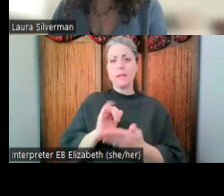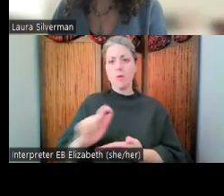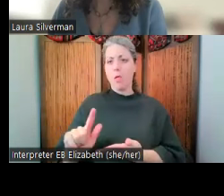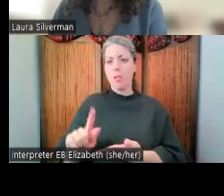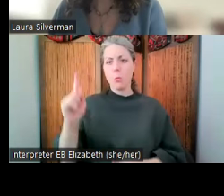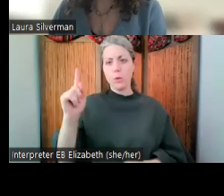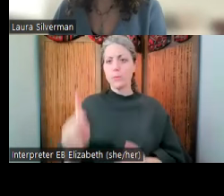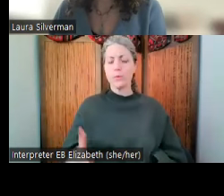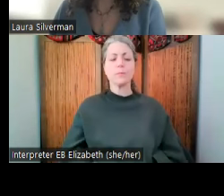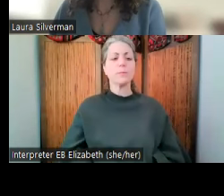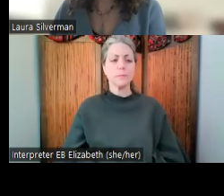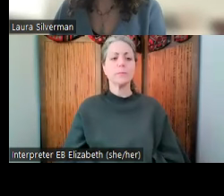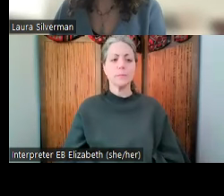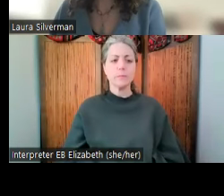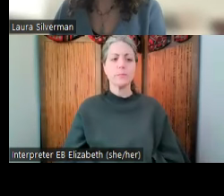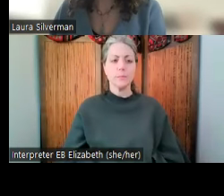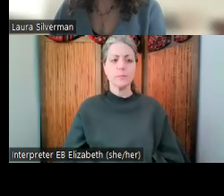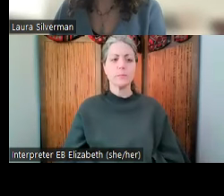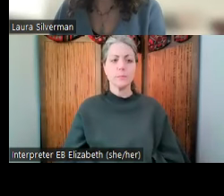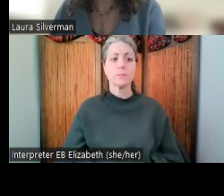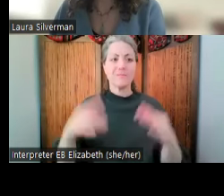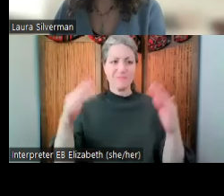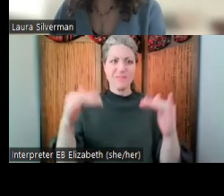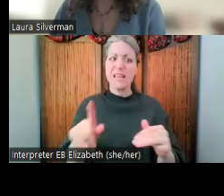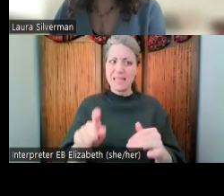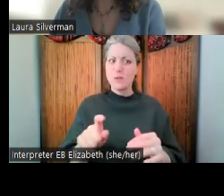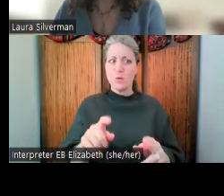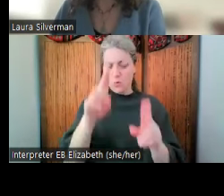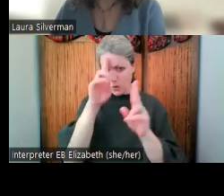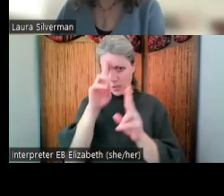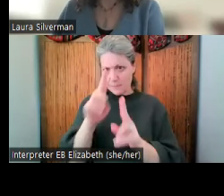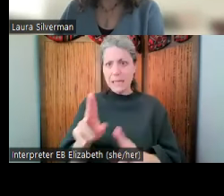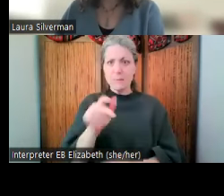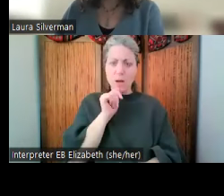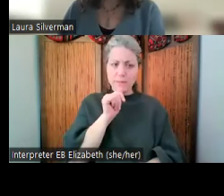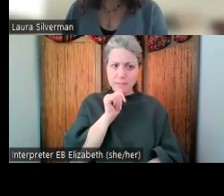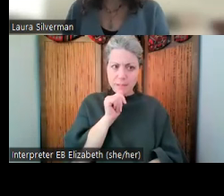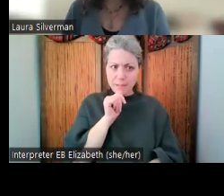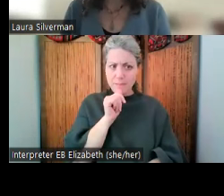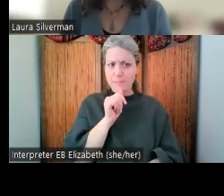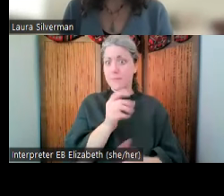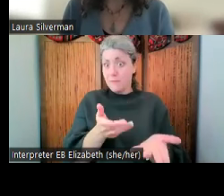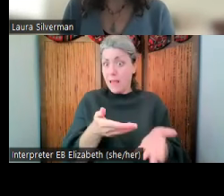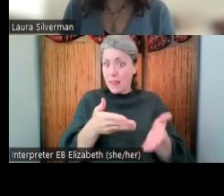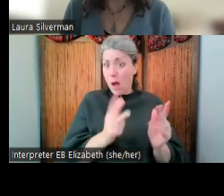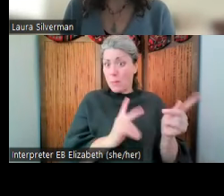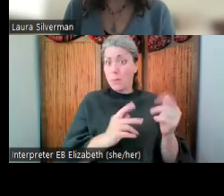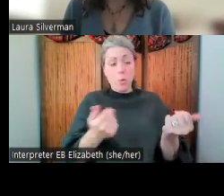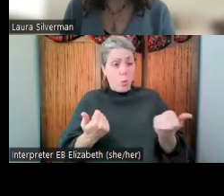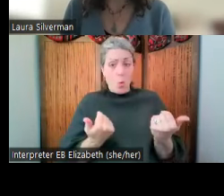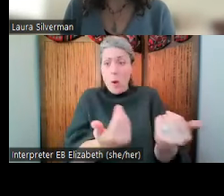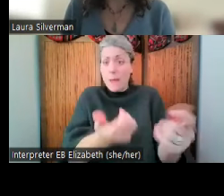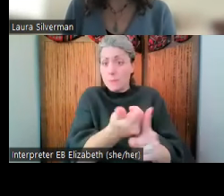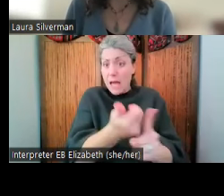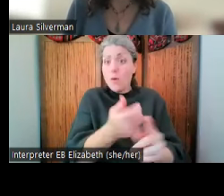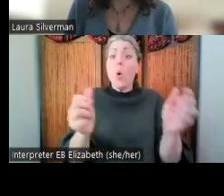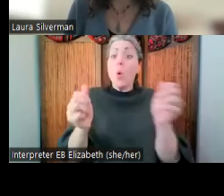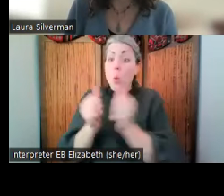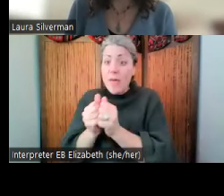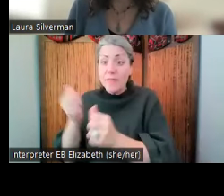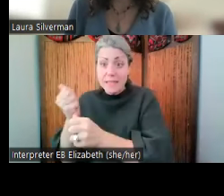They need to respect privacy for the voting process, to allow people to have an assistant or to serve as